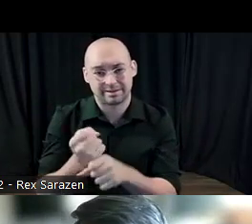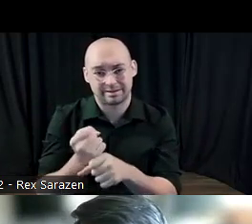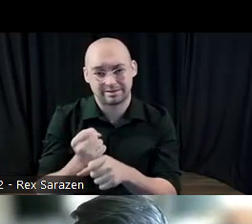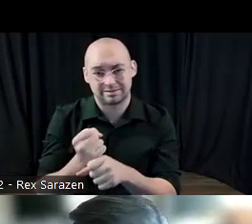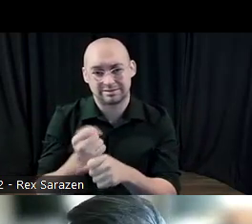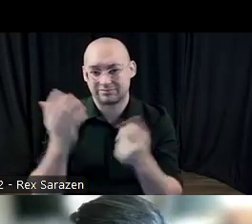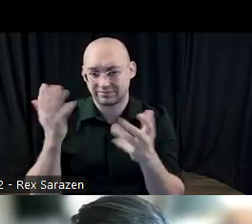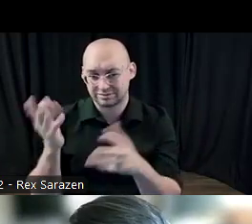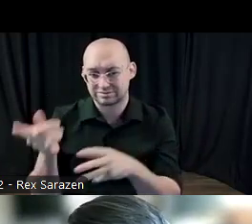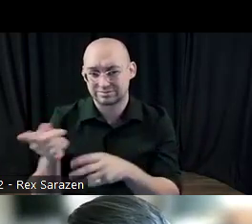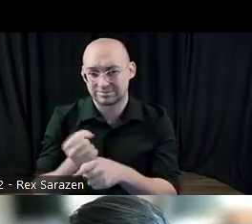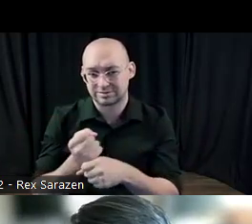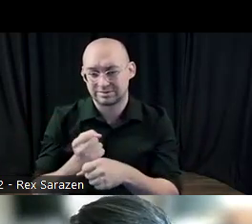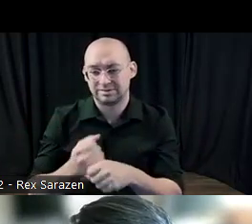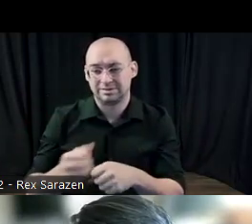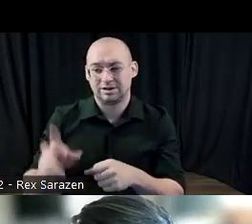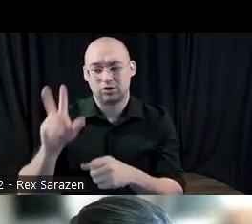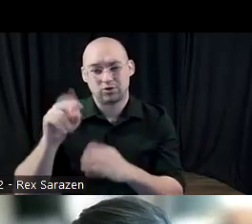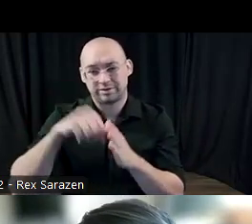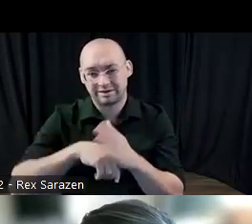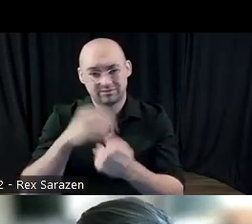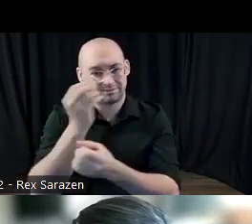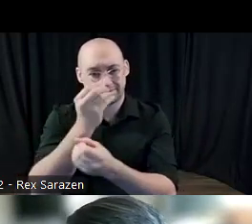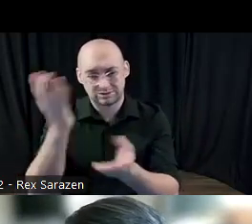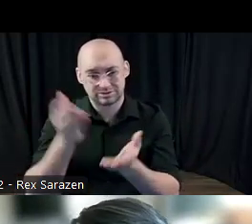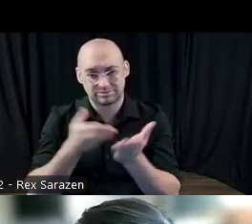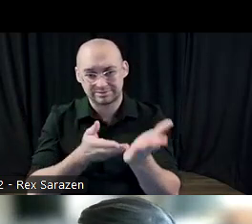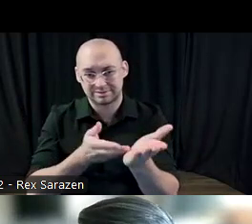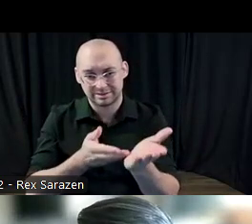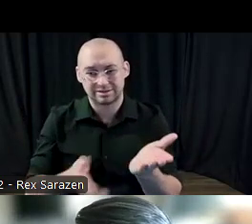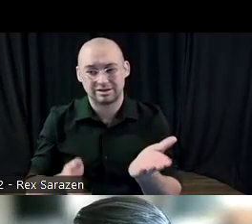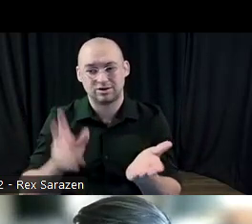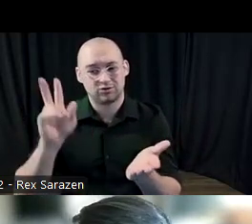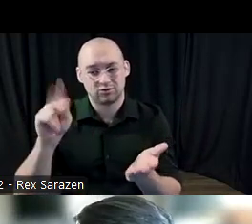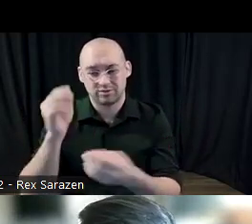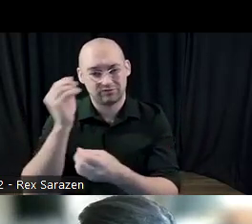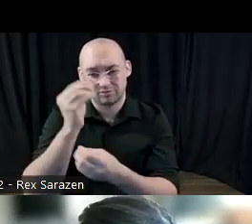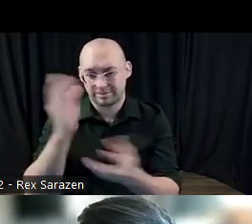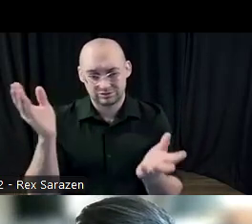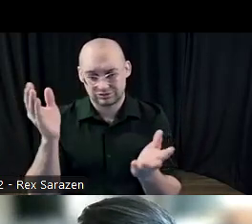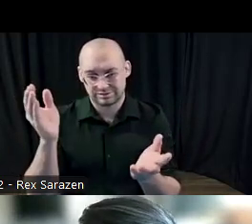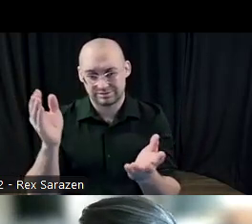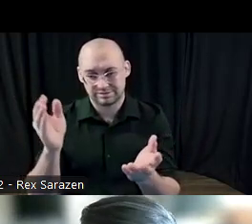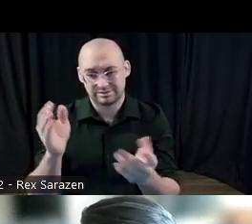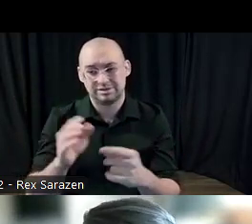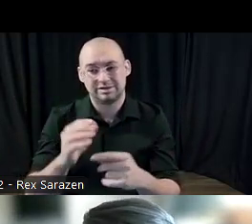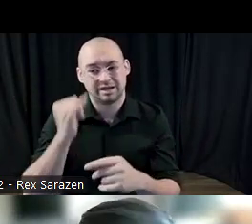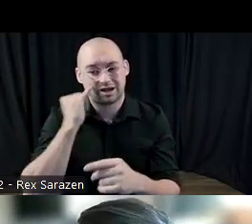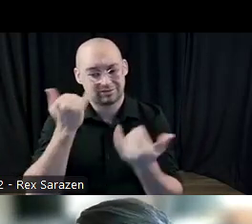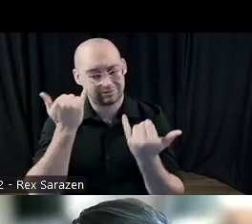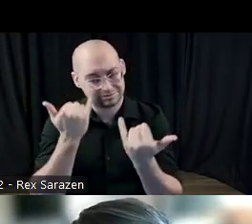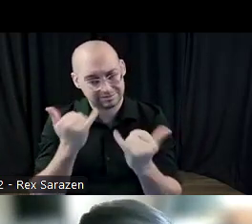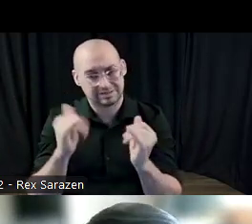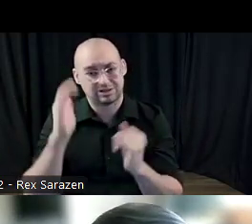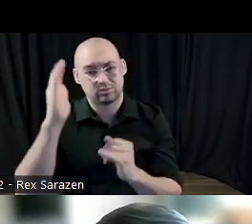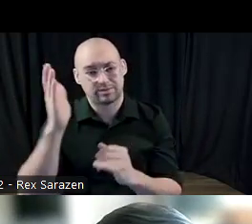and there's no details presented. It's not certain. I don't have any information whether or not they're still going to present or go